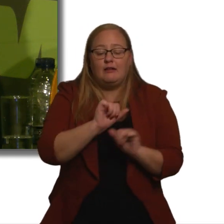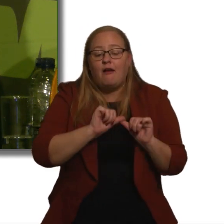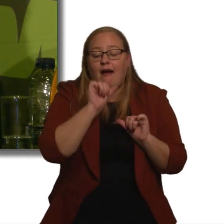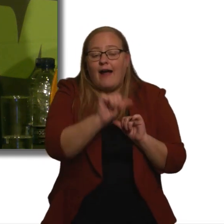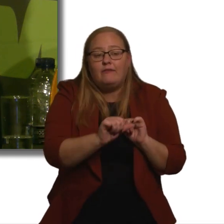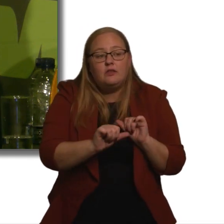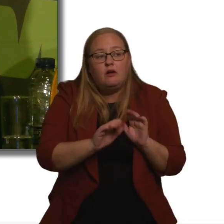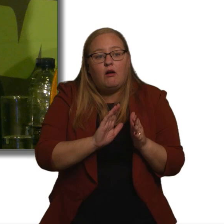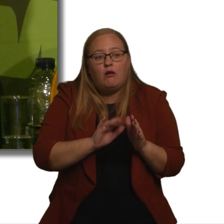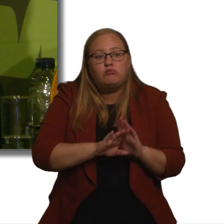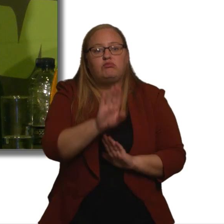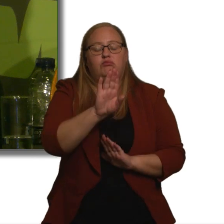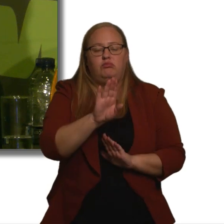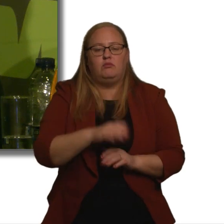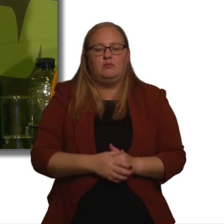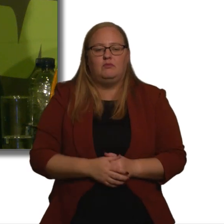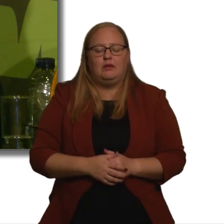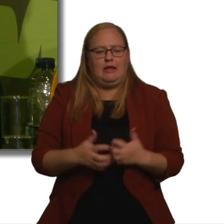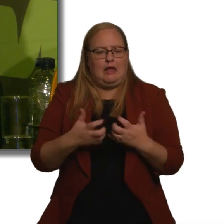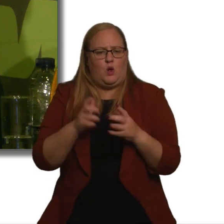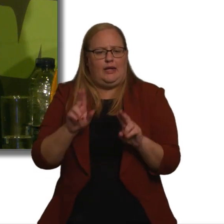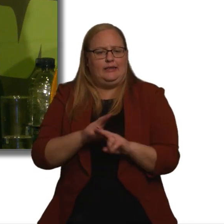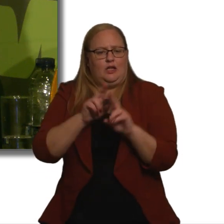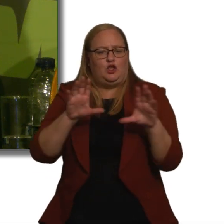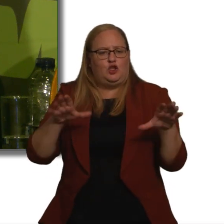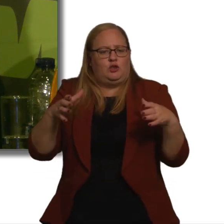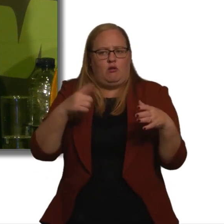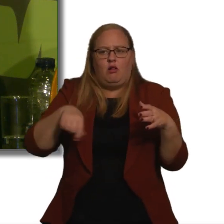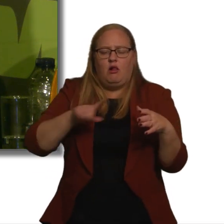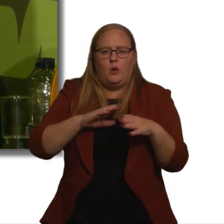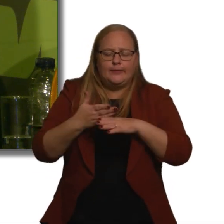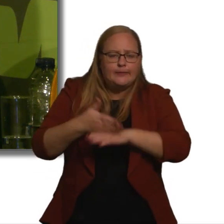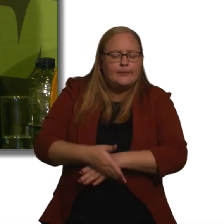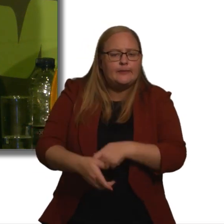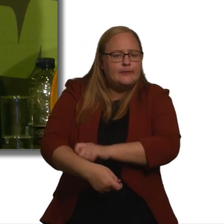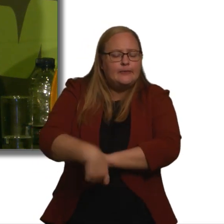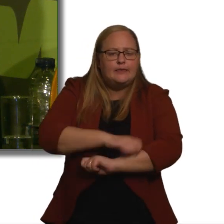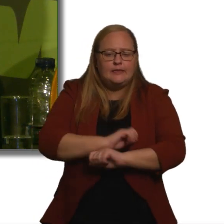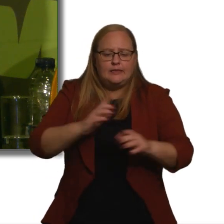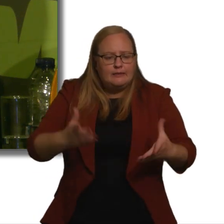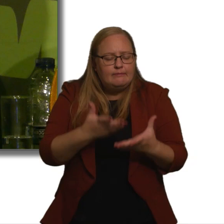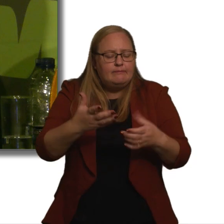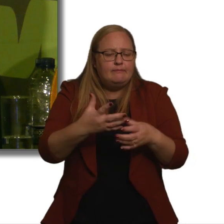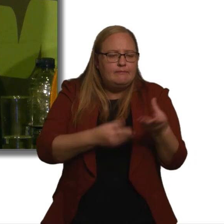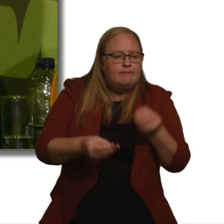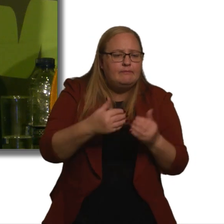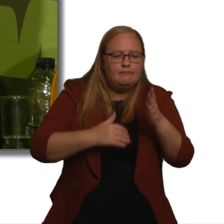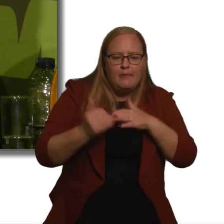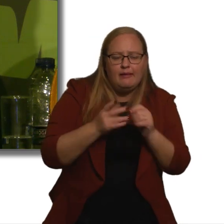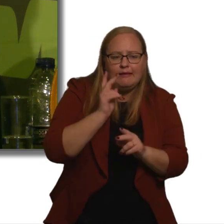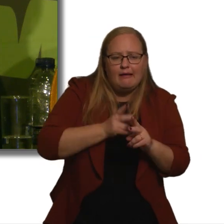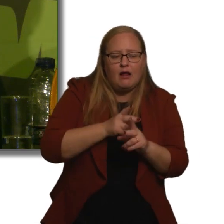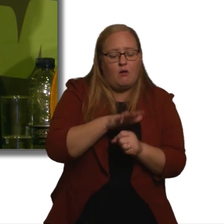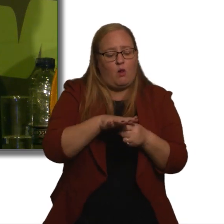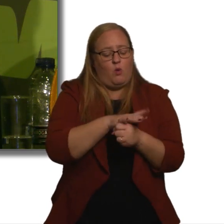aftermath, through international efforts to rebuild and sustain local cooperative economies.